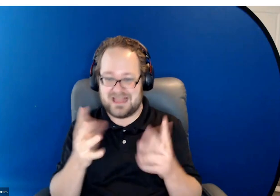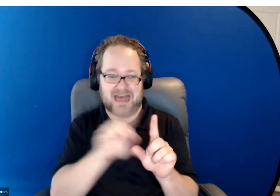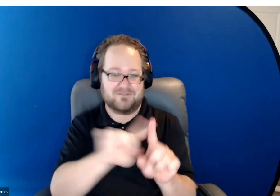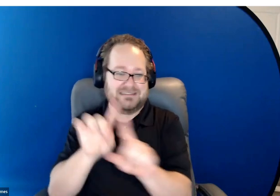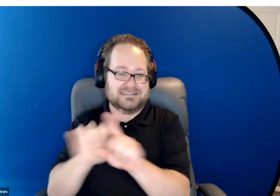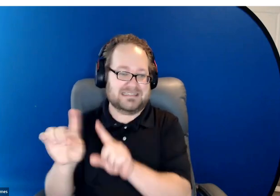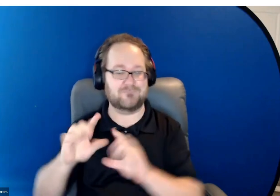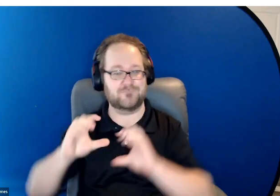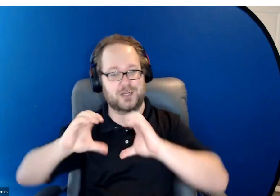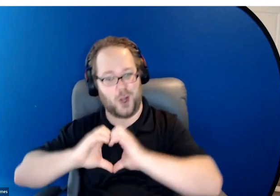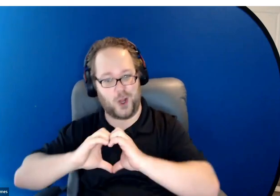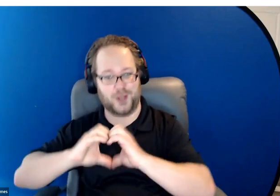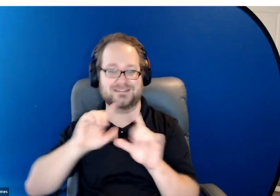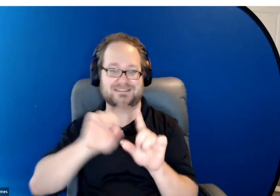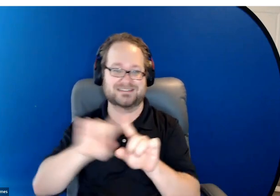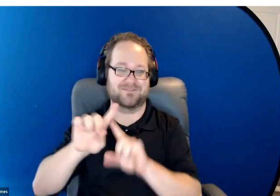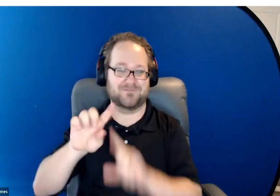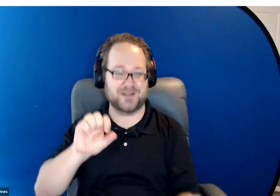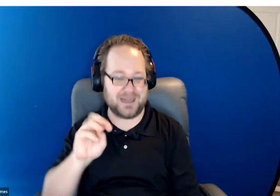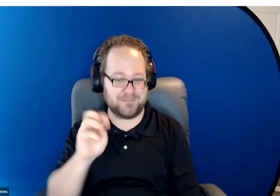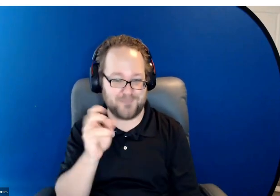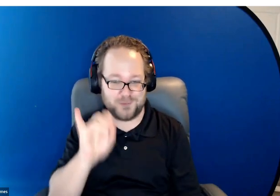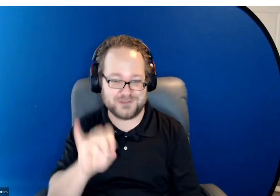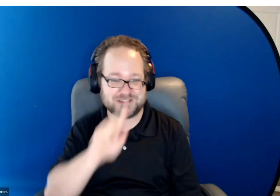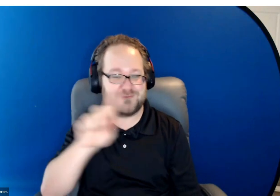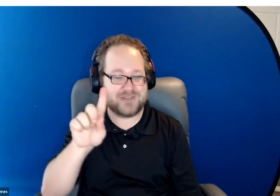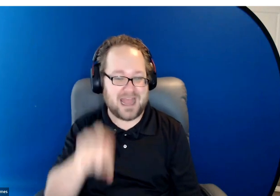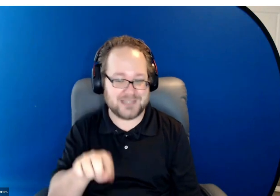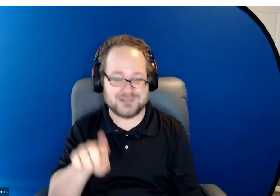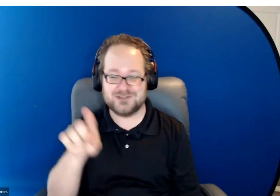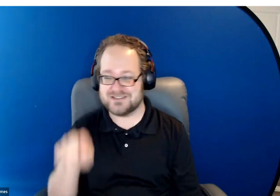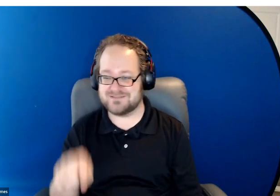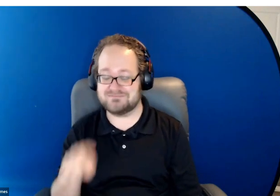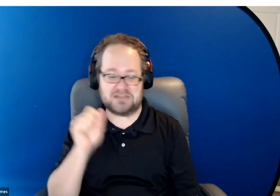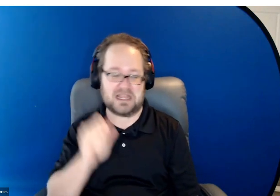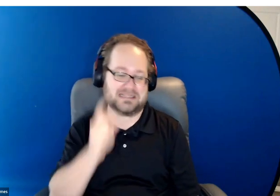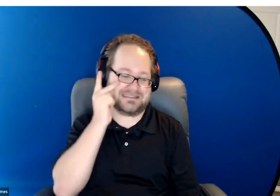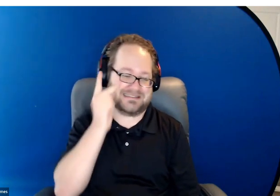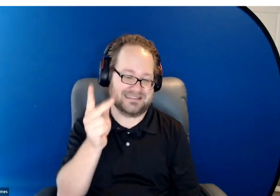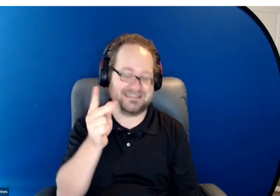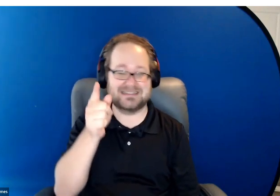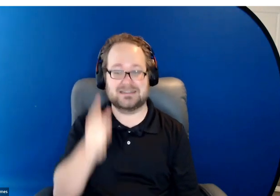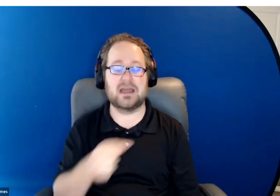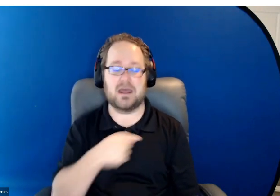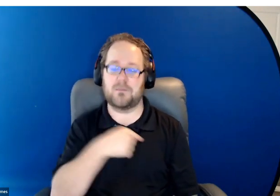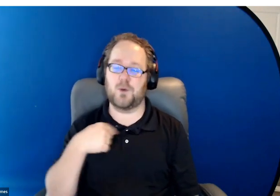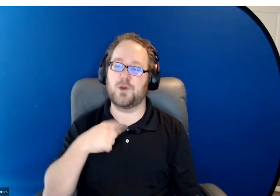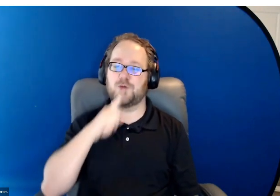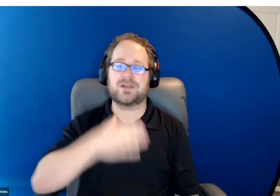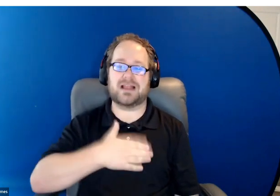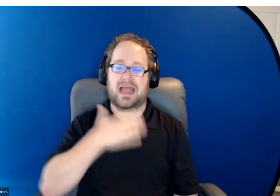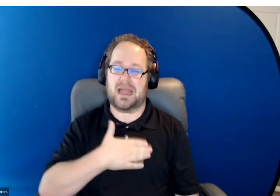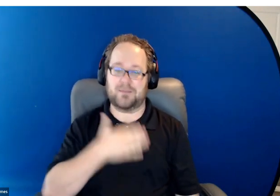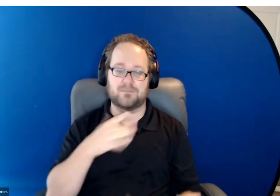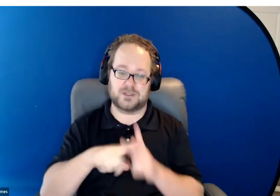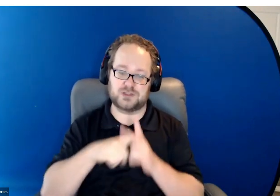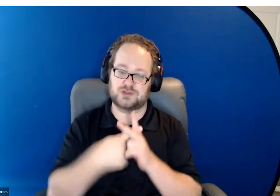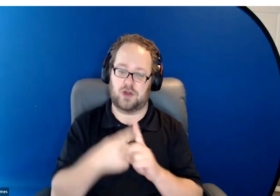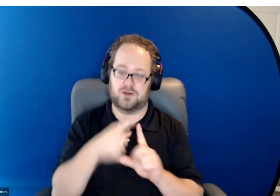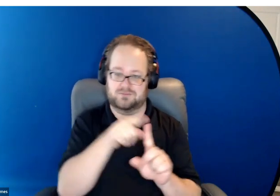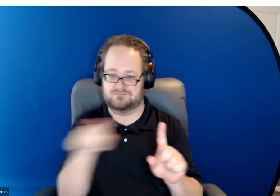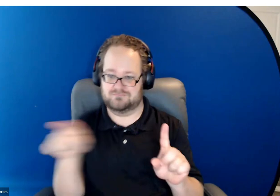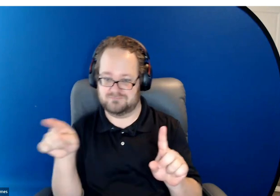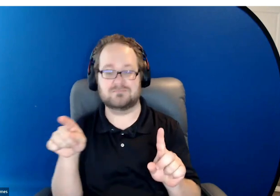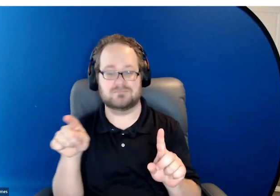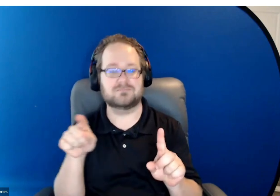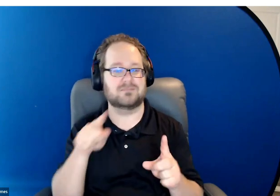thumbs up, and celebration. So I am really glad that we are starting this process by really hitting the mark. So